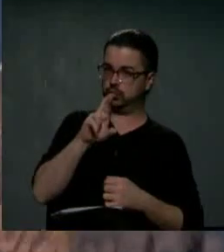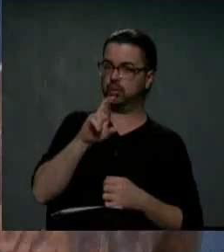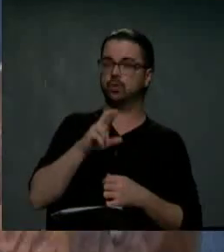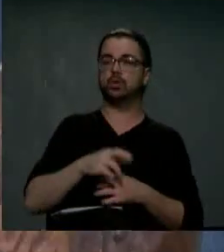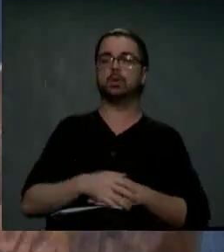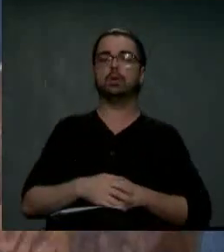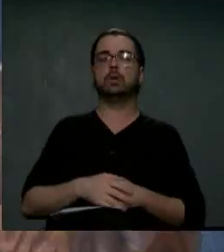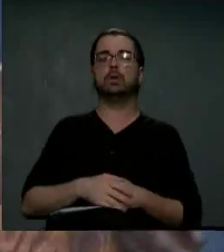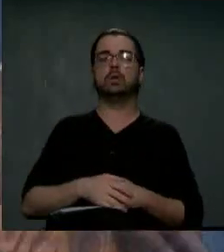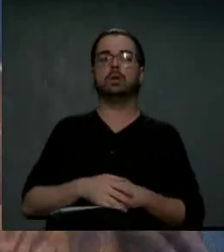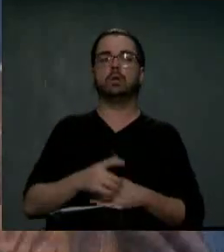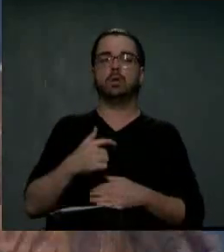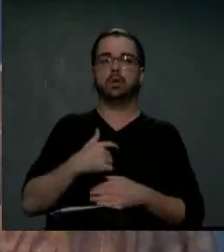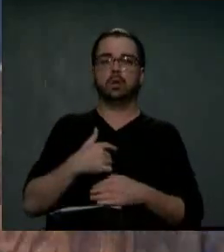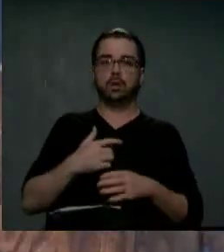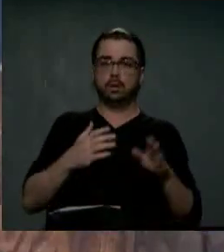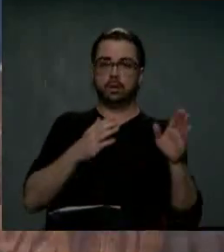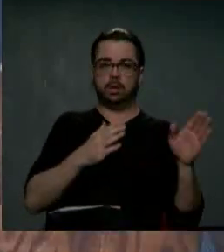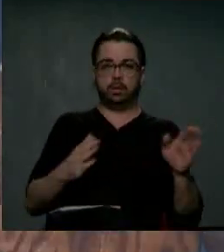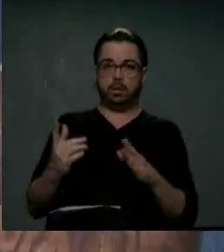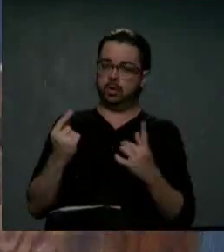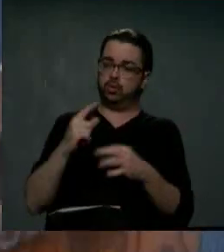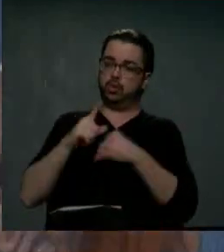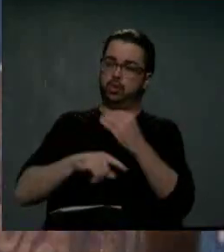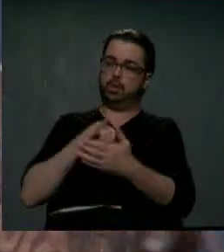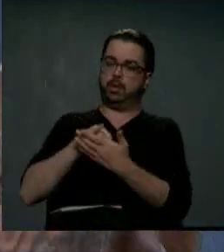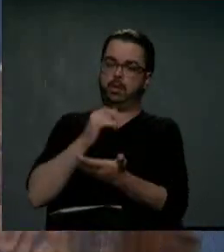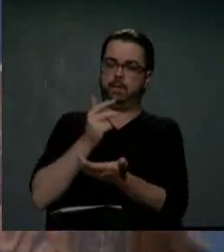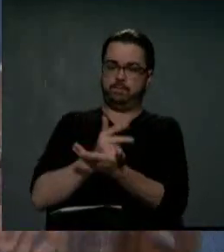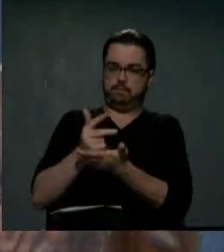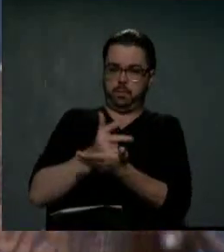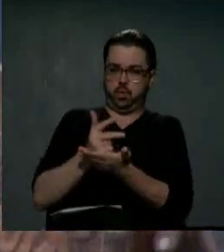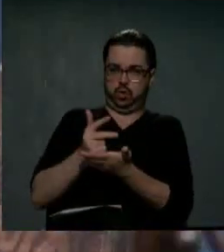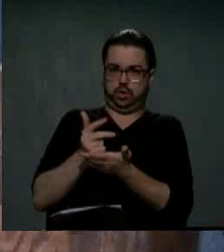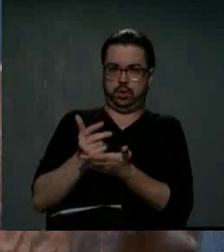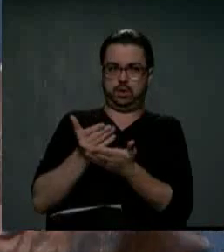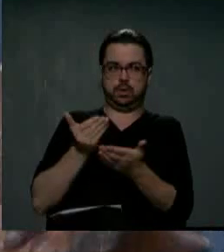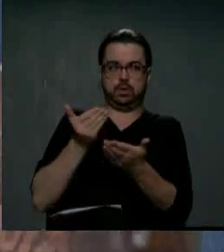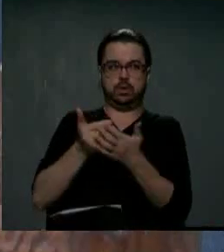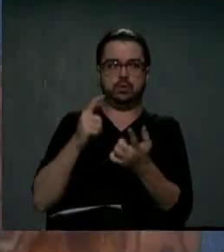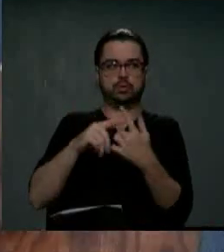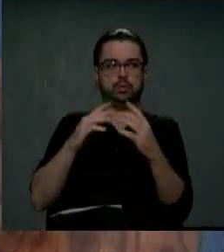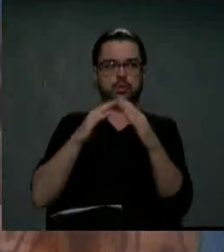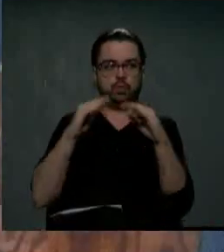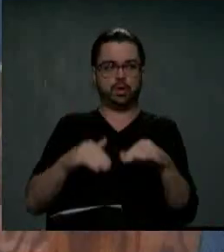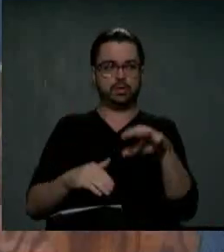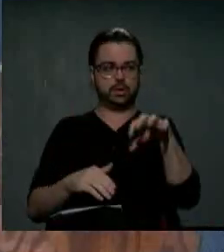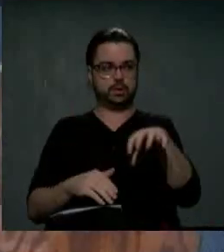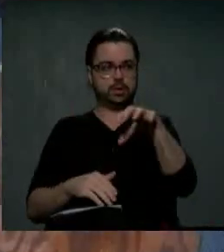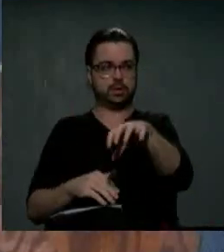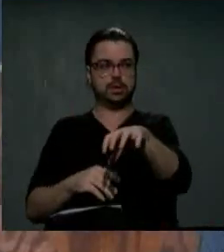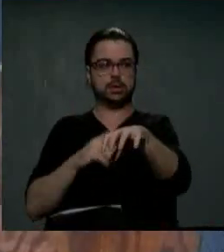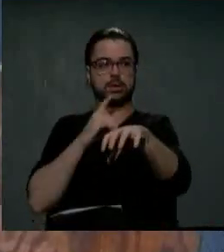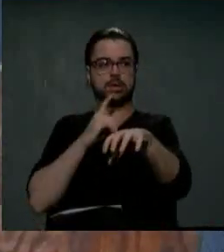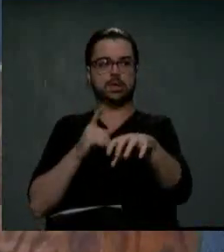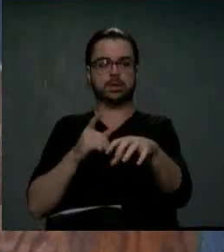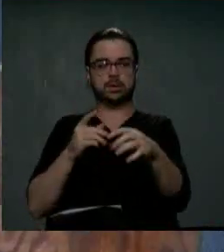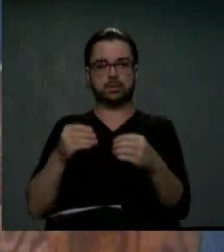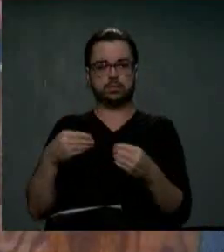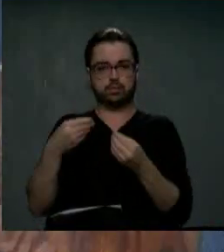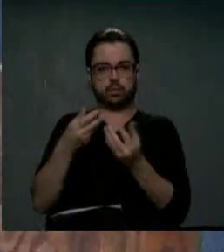What I was planning on doing about the parking against the what a residence is providing a